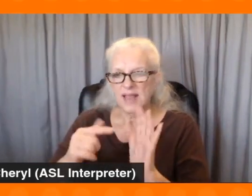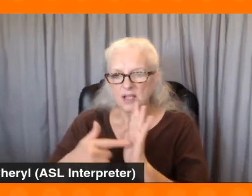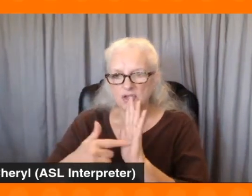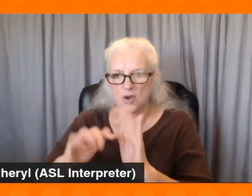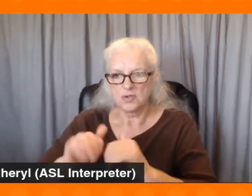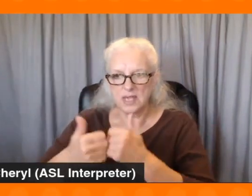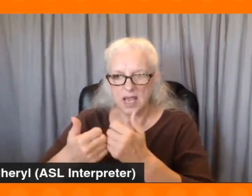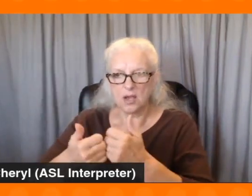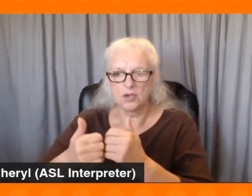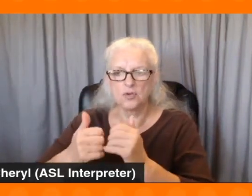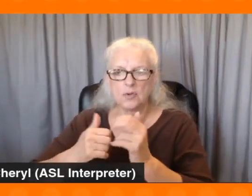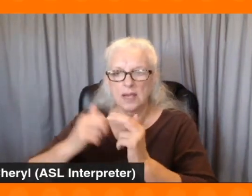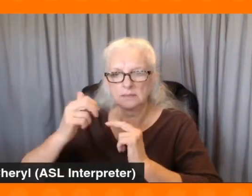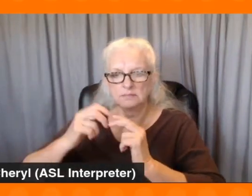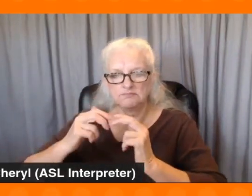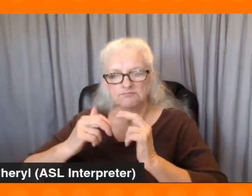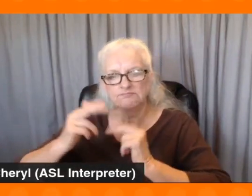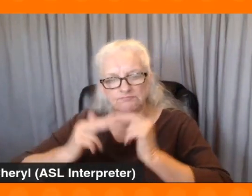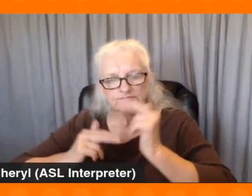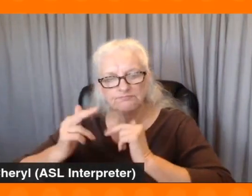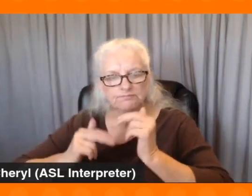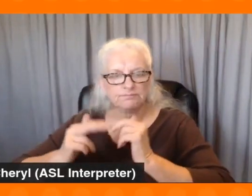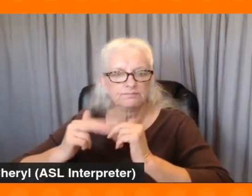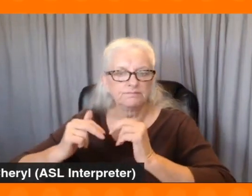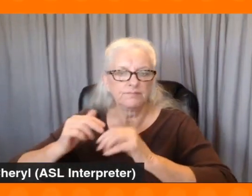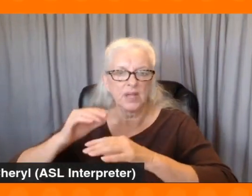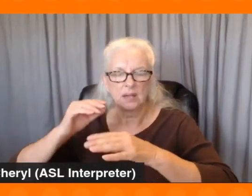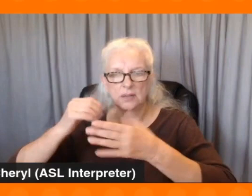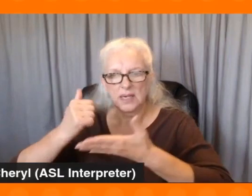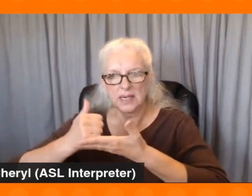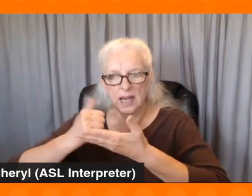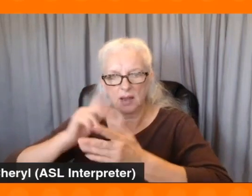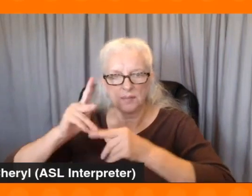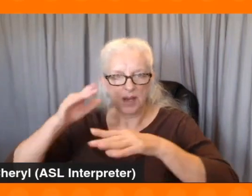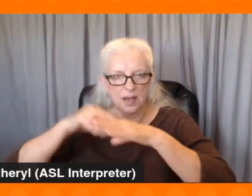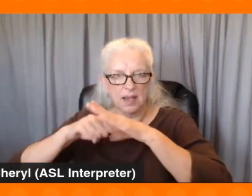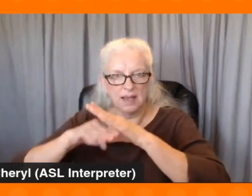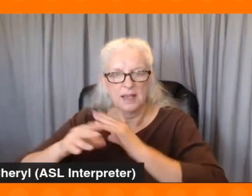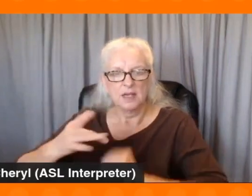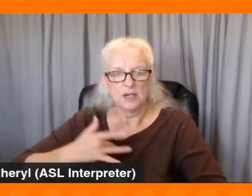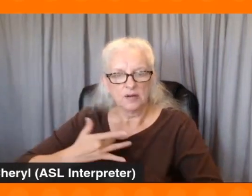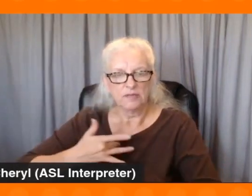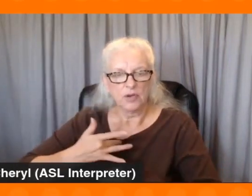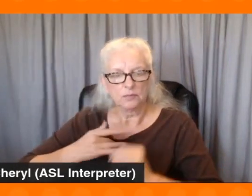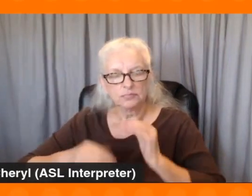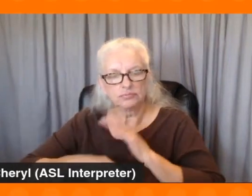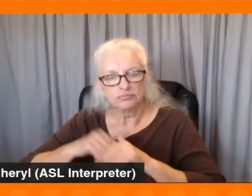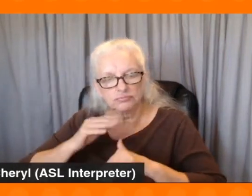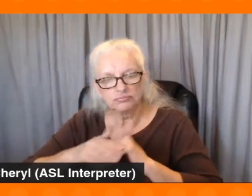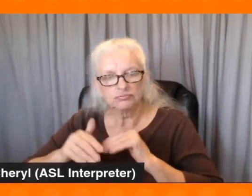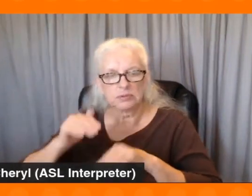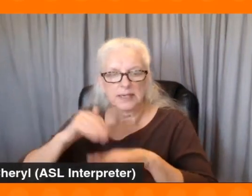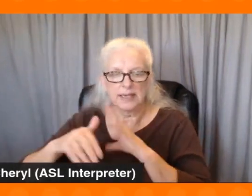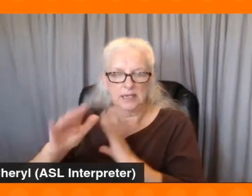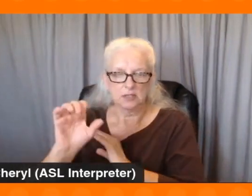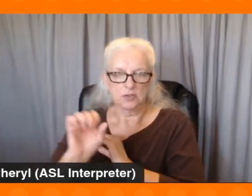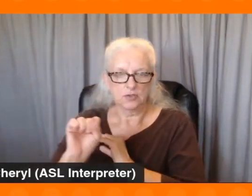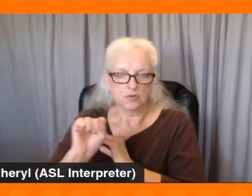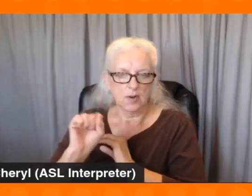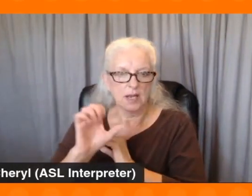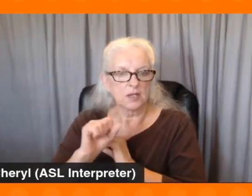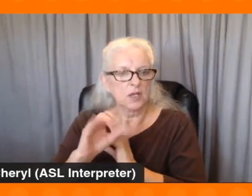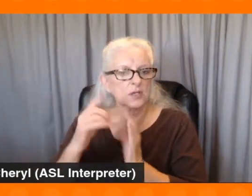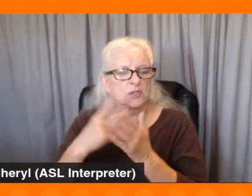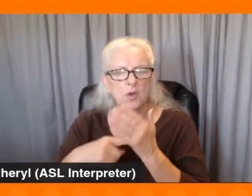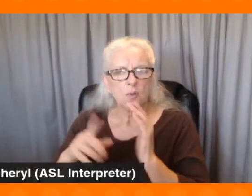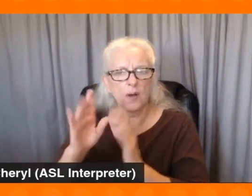customize your own assets and make your learners feel like they're really at home when they're using Scratch. So what are